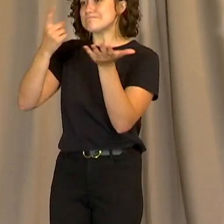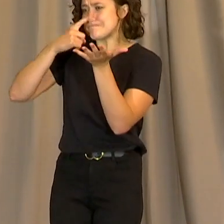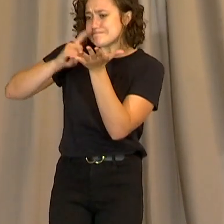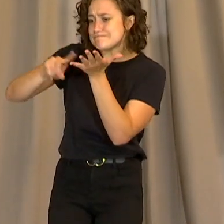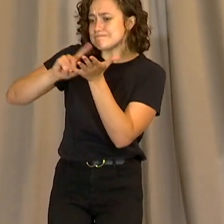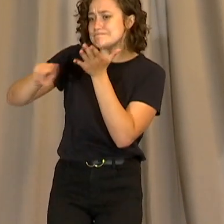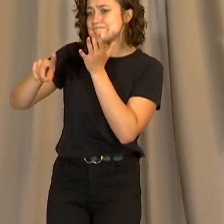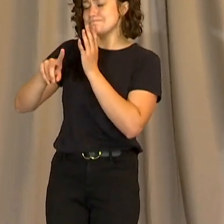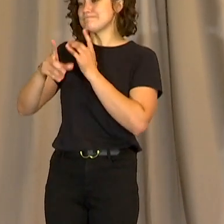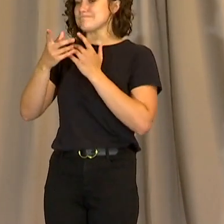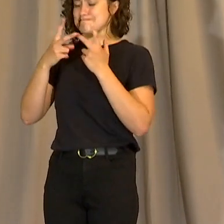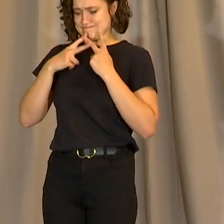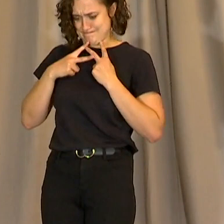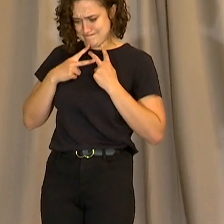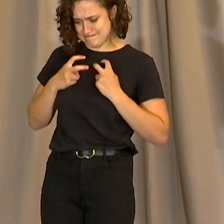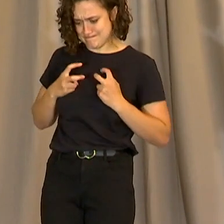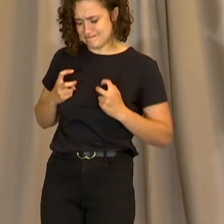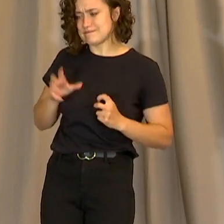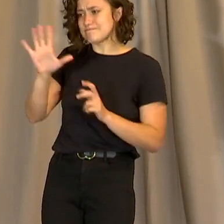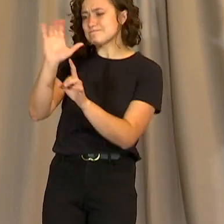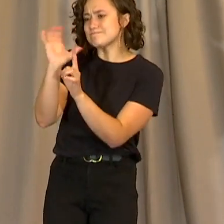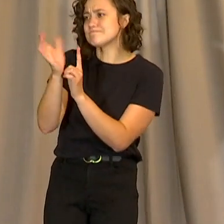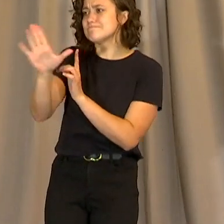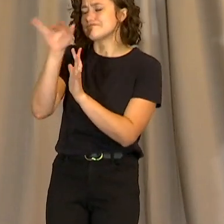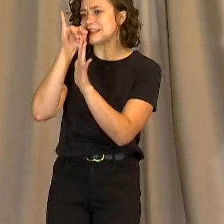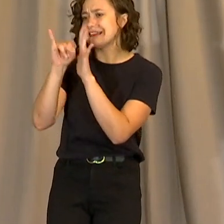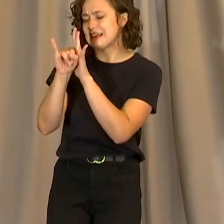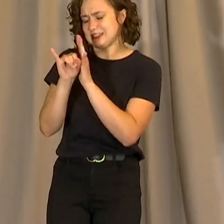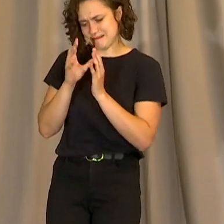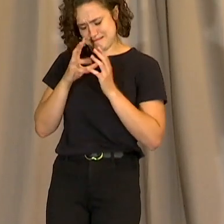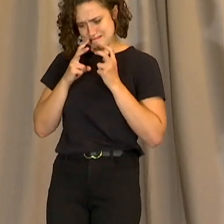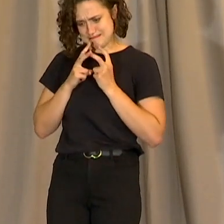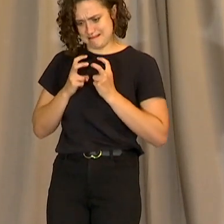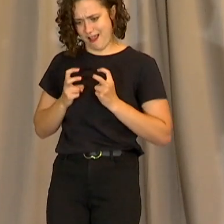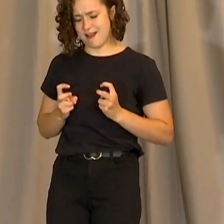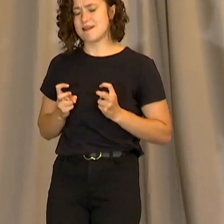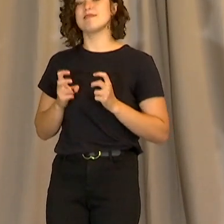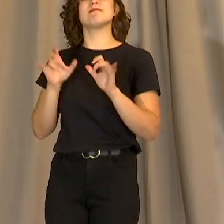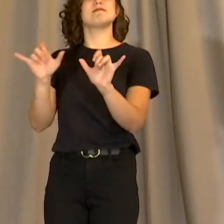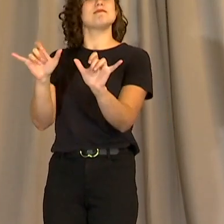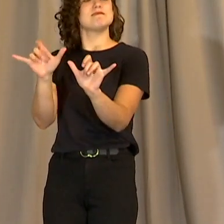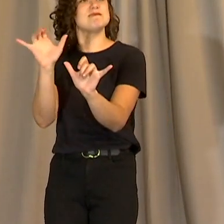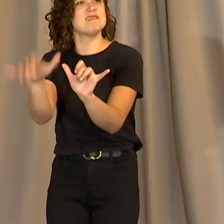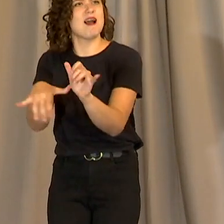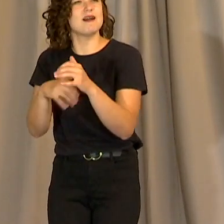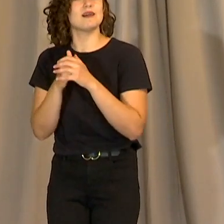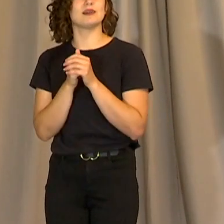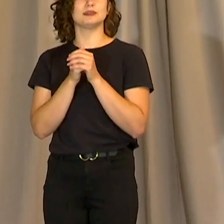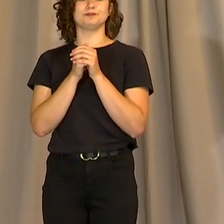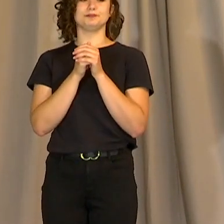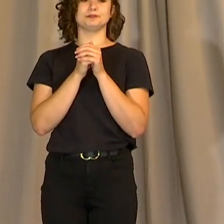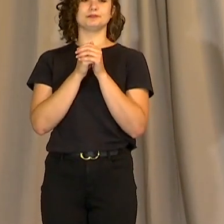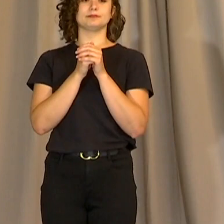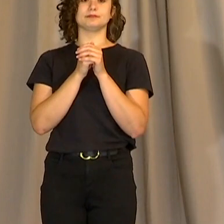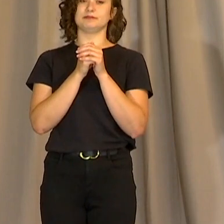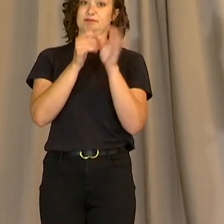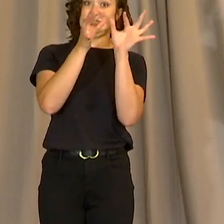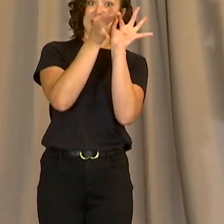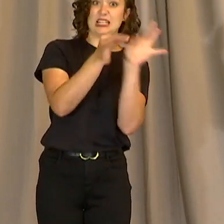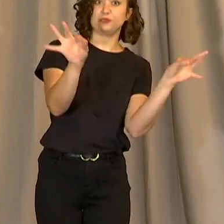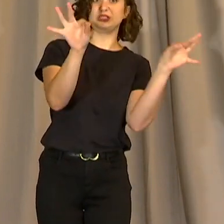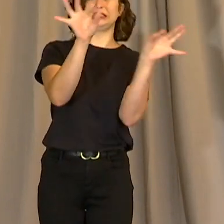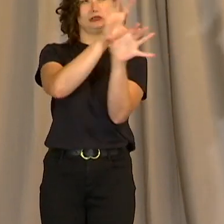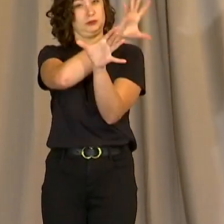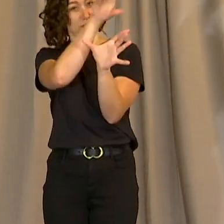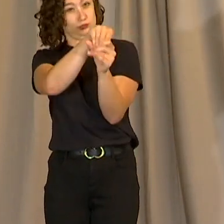own identities and their culture. Having some dual language immersion programs. A lot of the dual